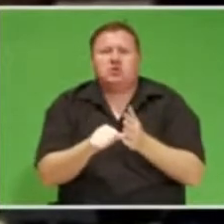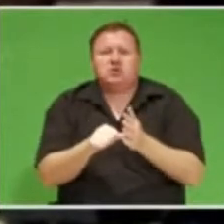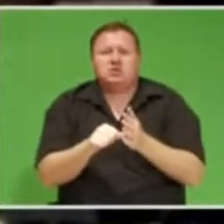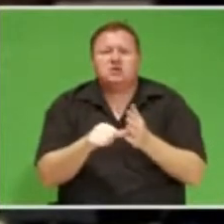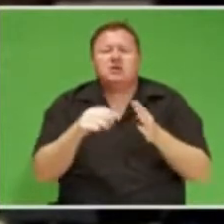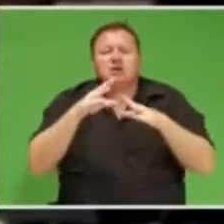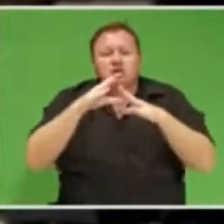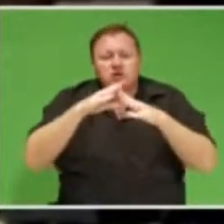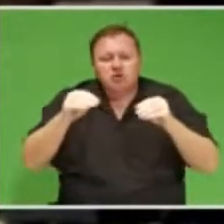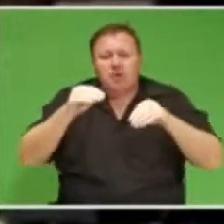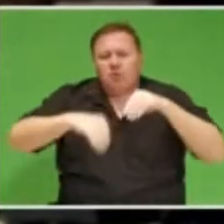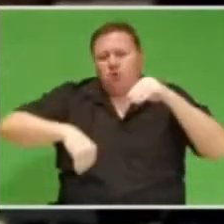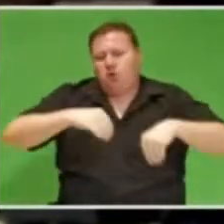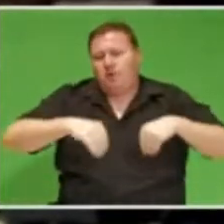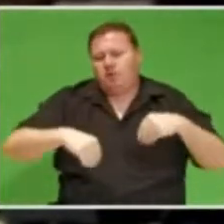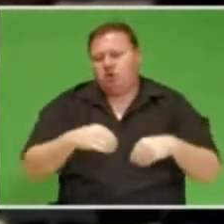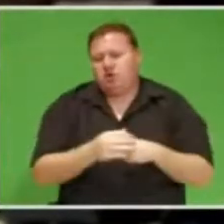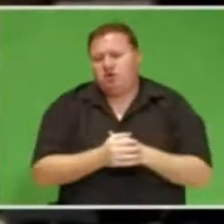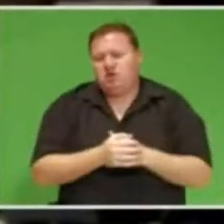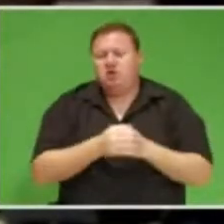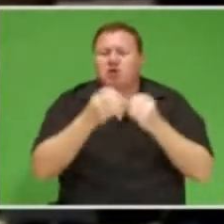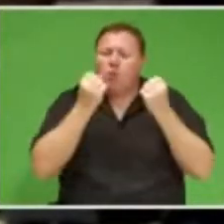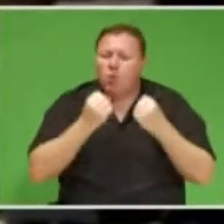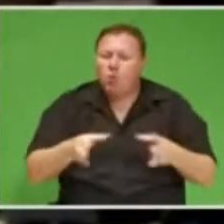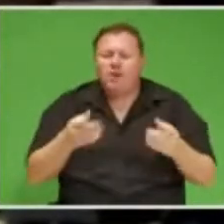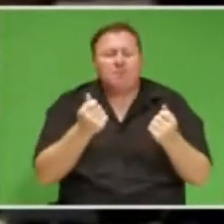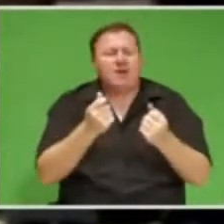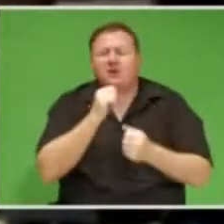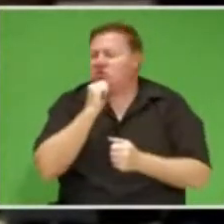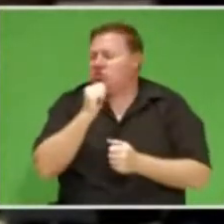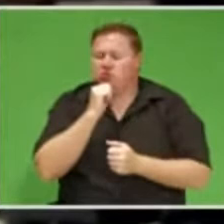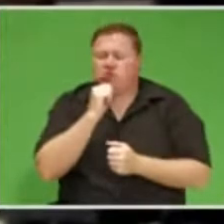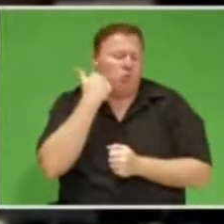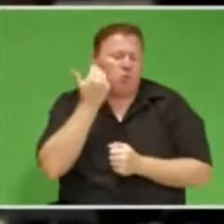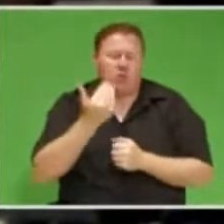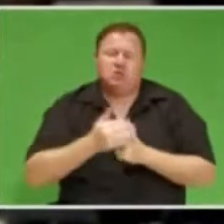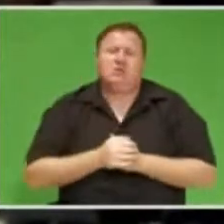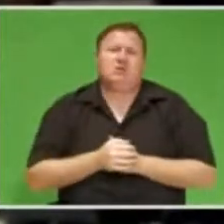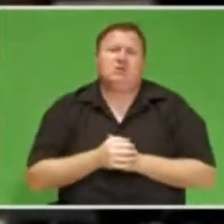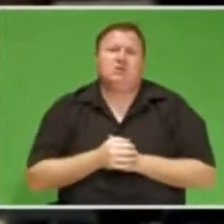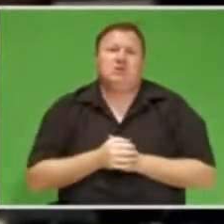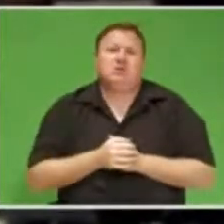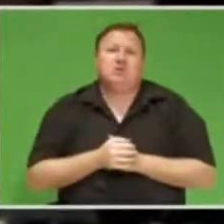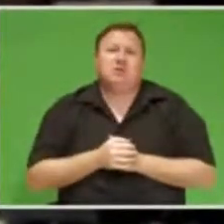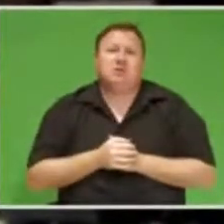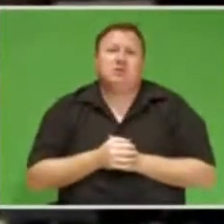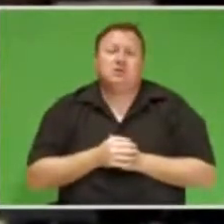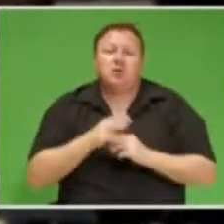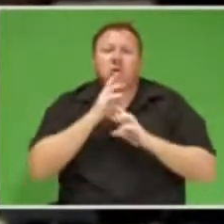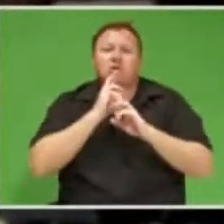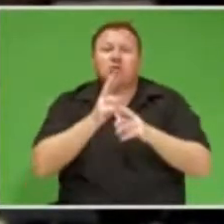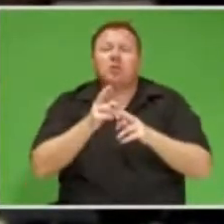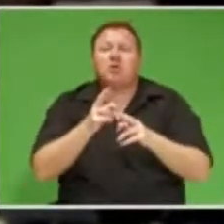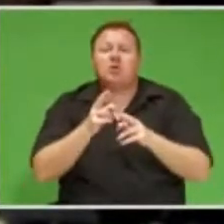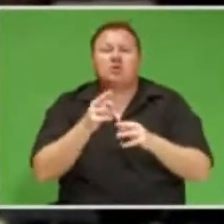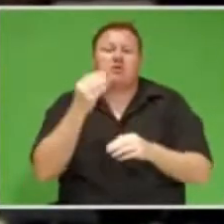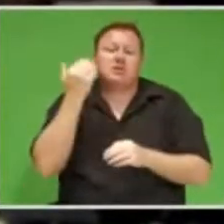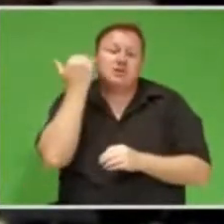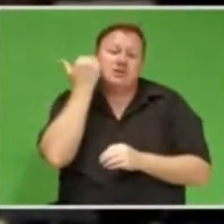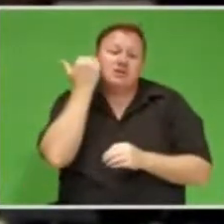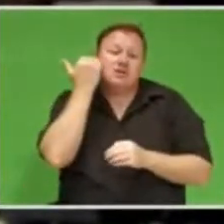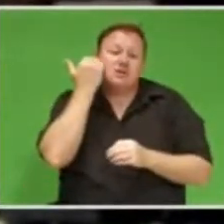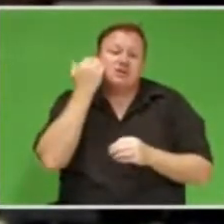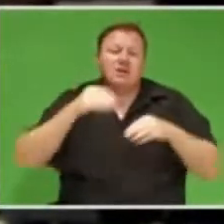patronage as well as wastage. Now, in response to the State Capture Commission and